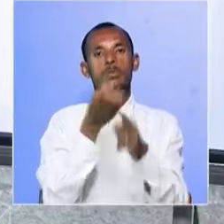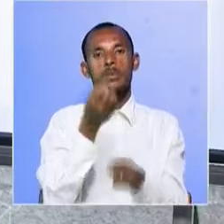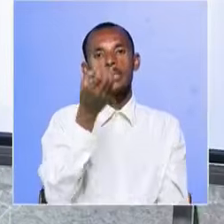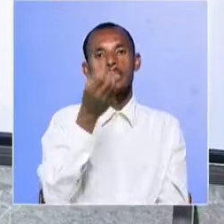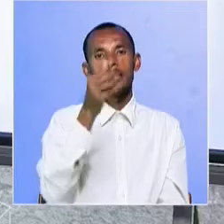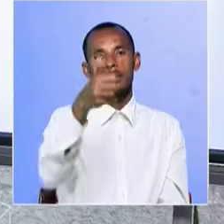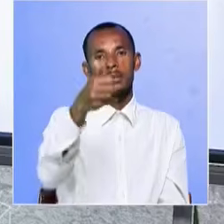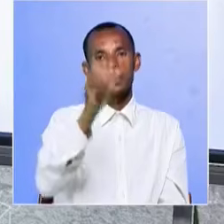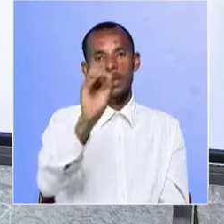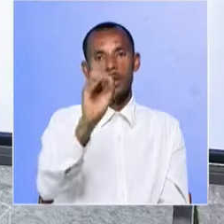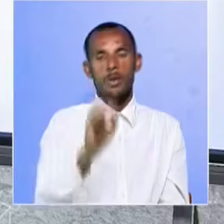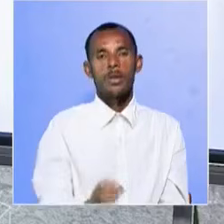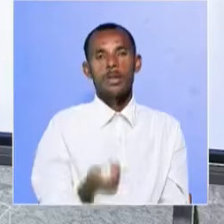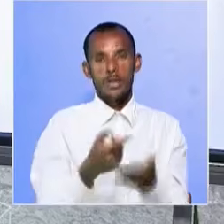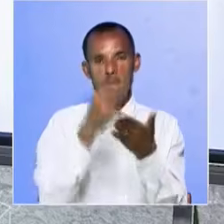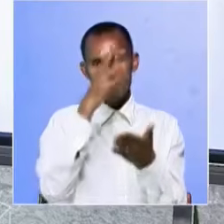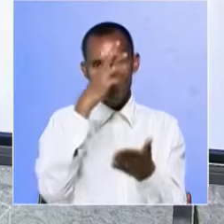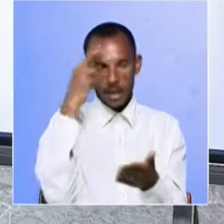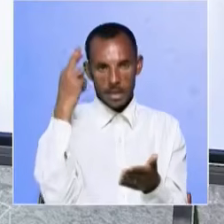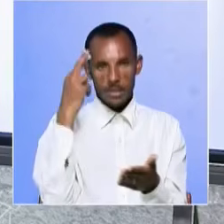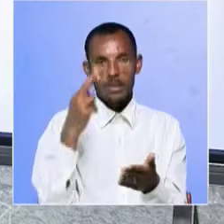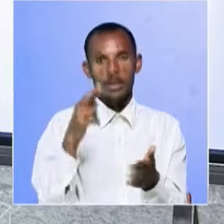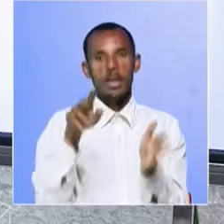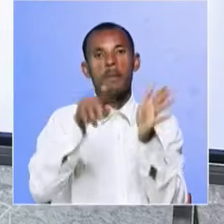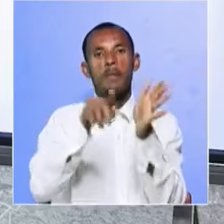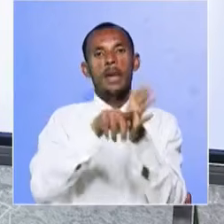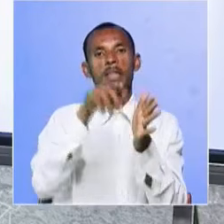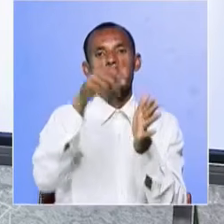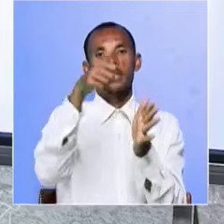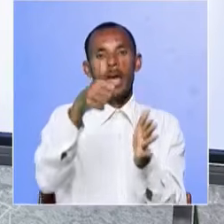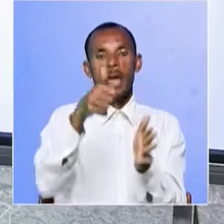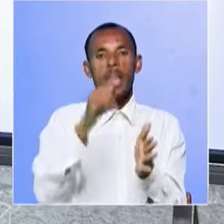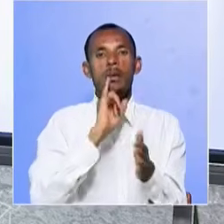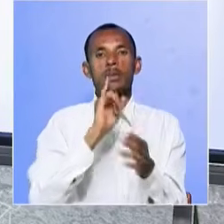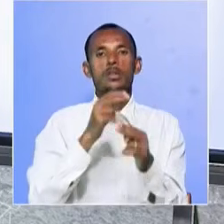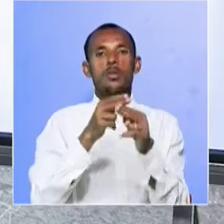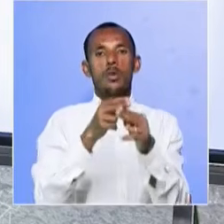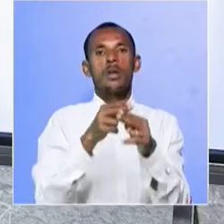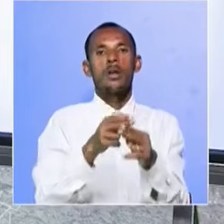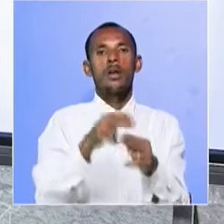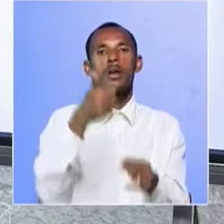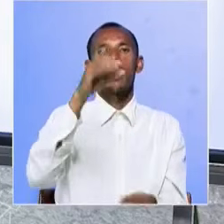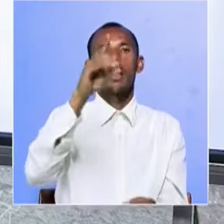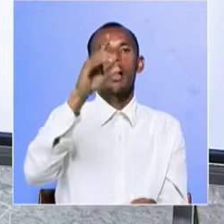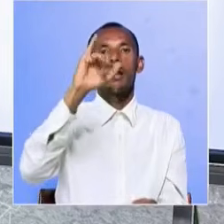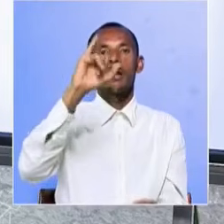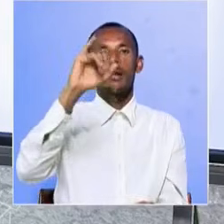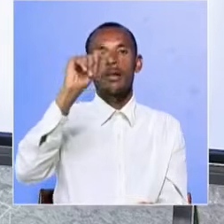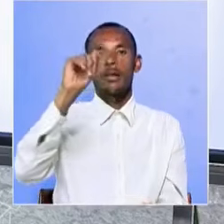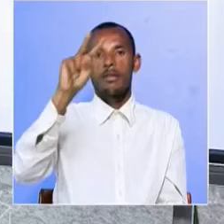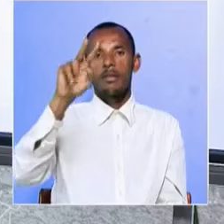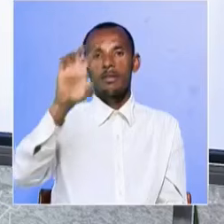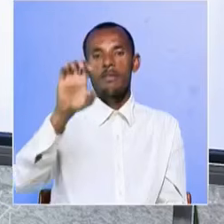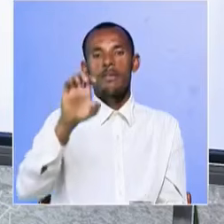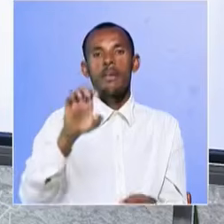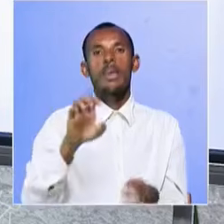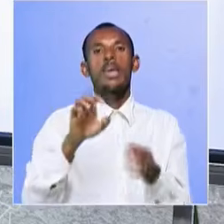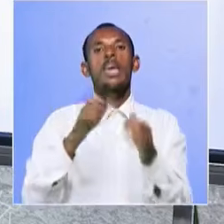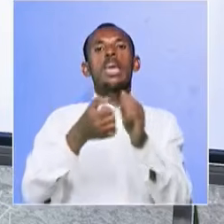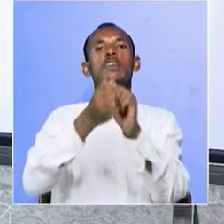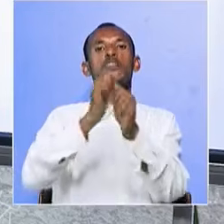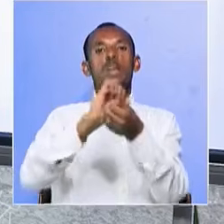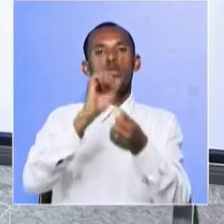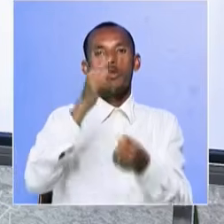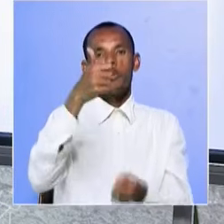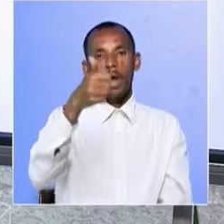Okay, so in this case, minus A is called the additive inverse of A. Okay, so